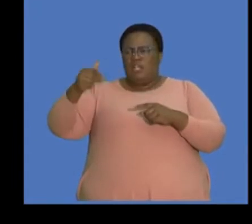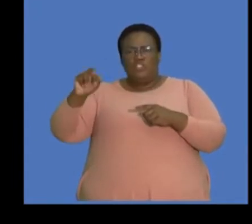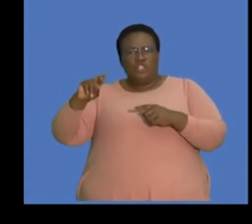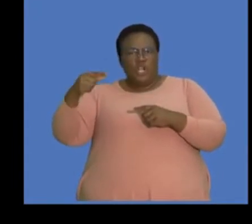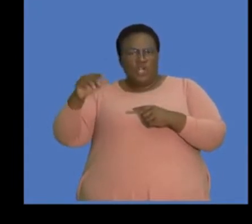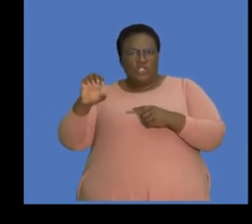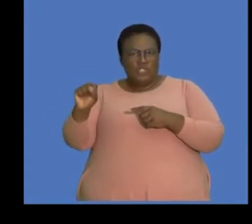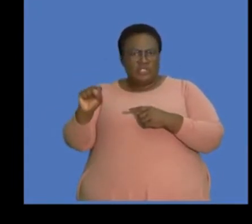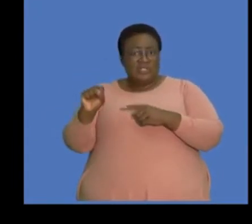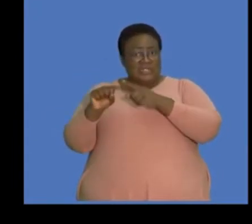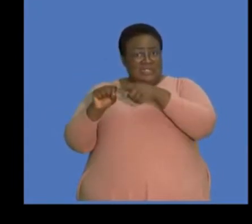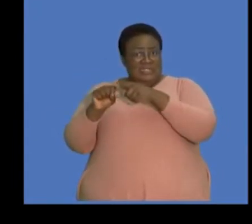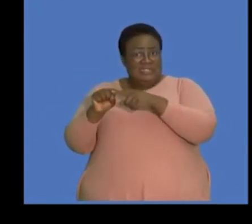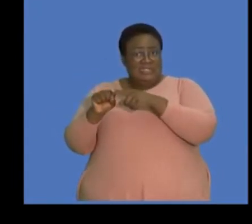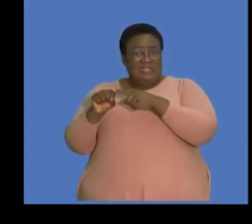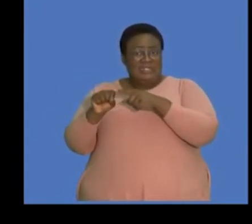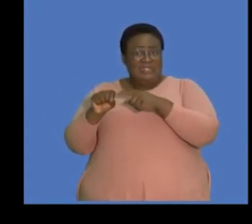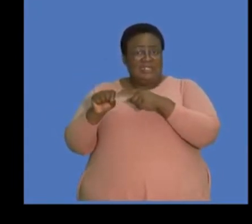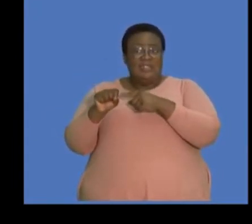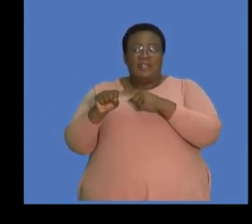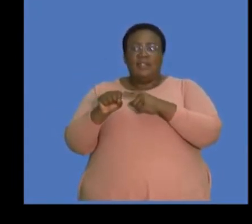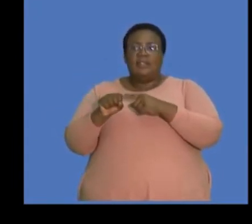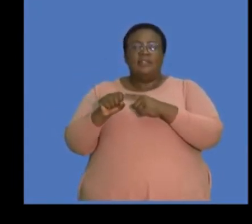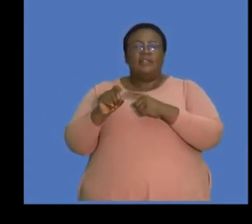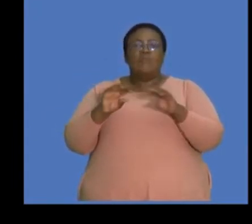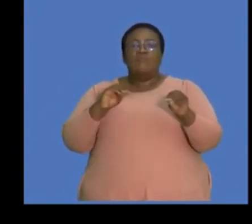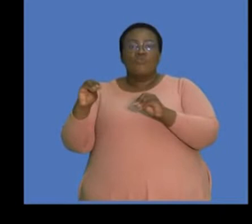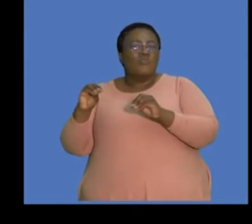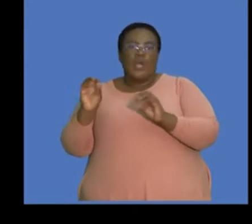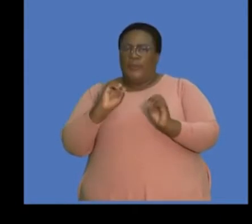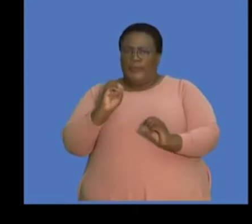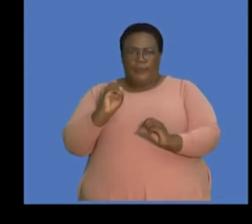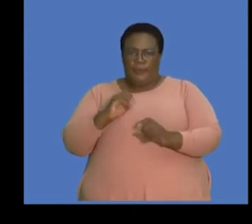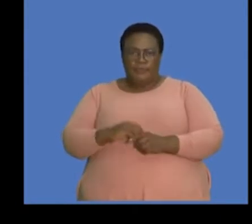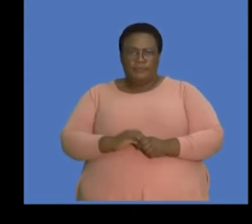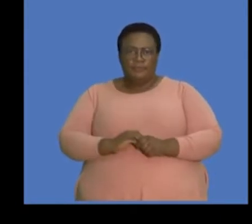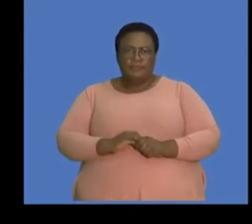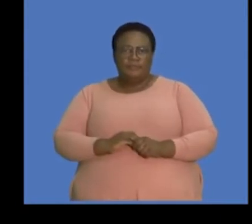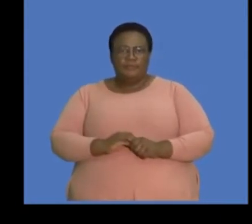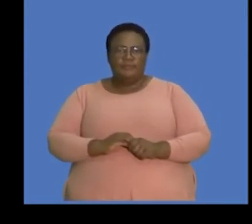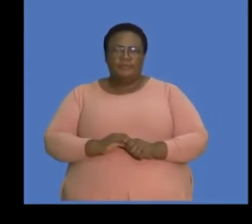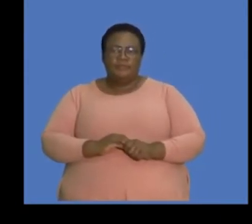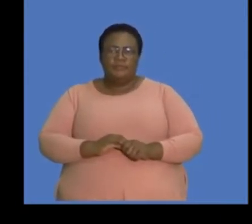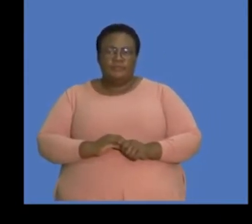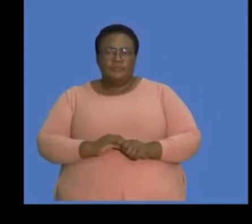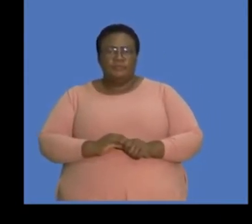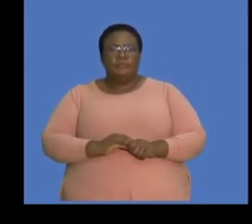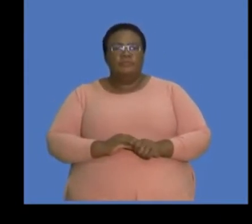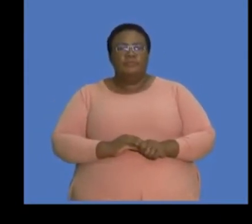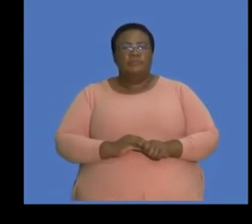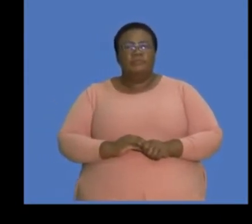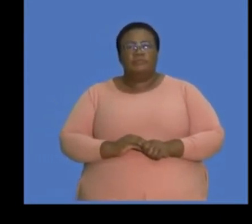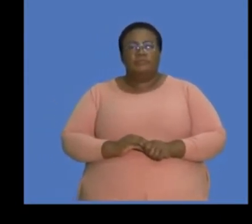charges here is that these charges are actually stationary, okay? Charges that